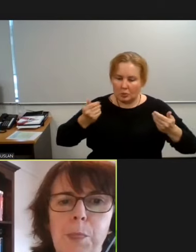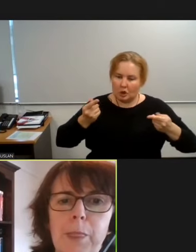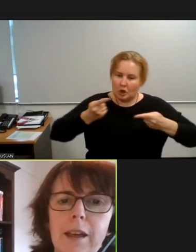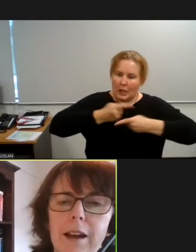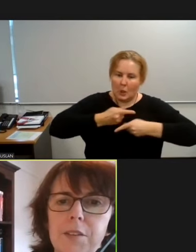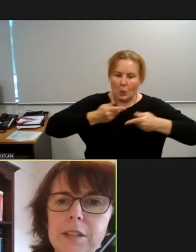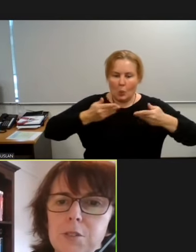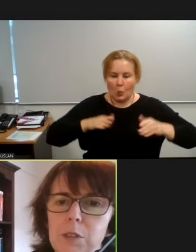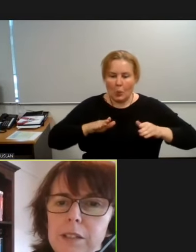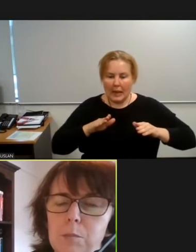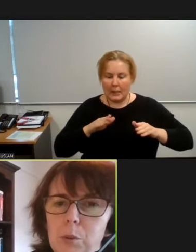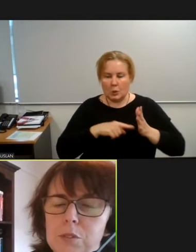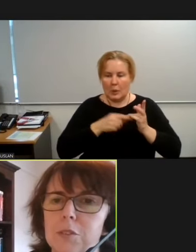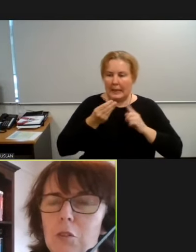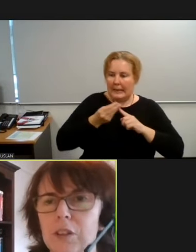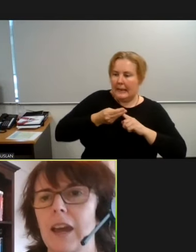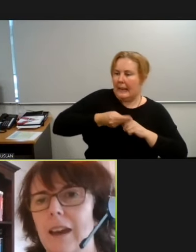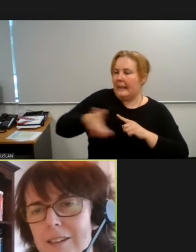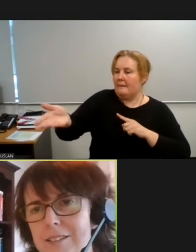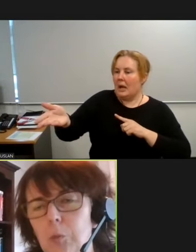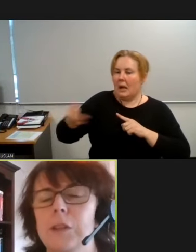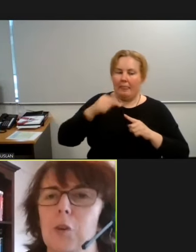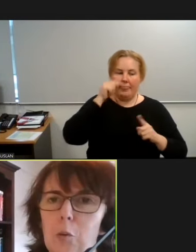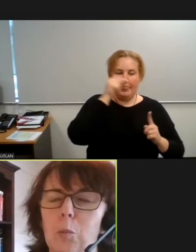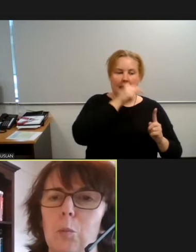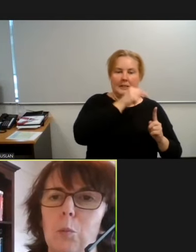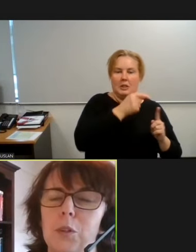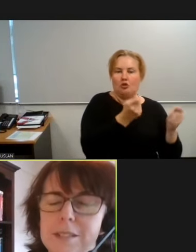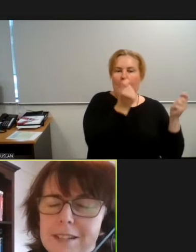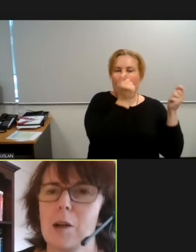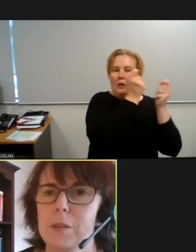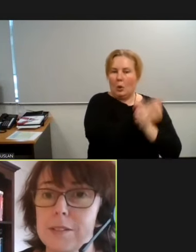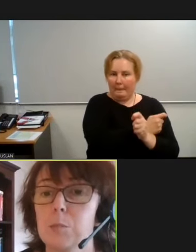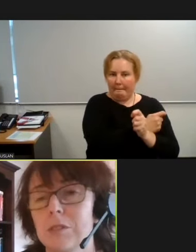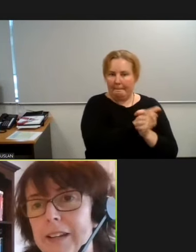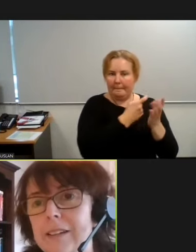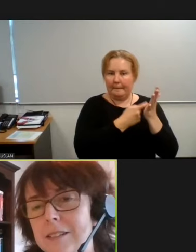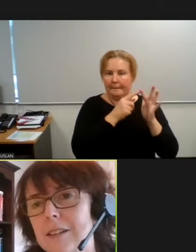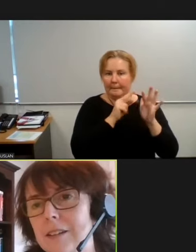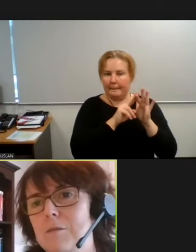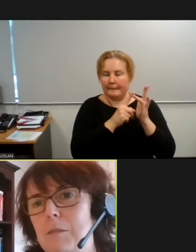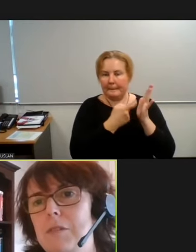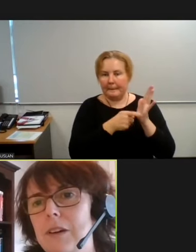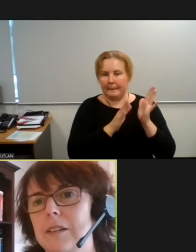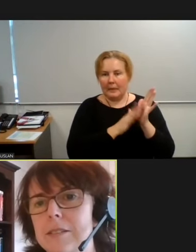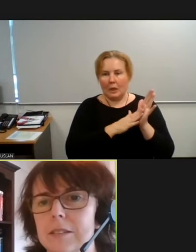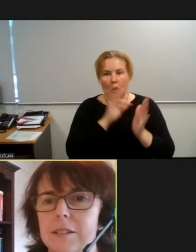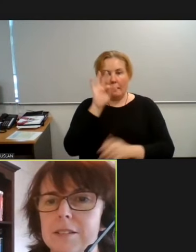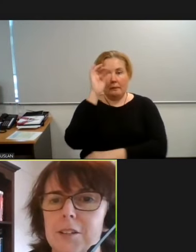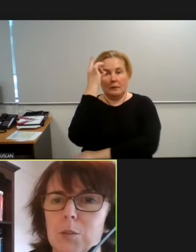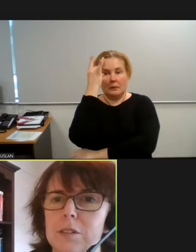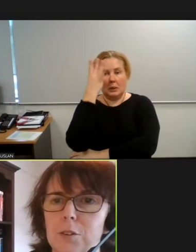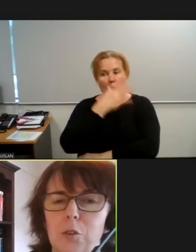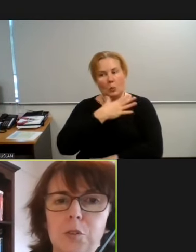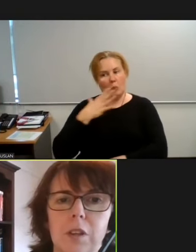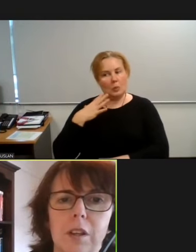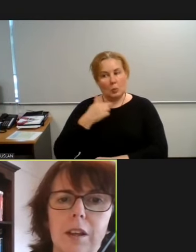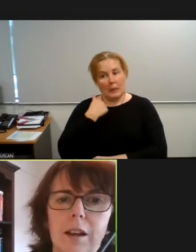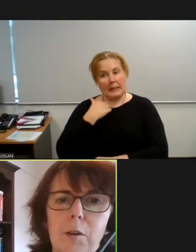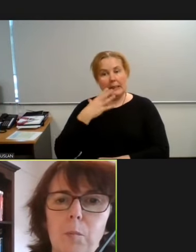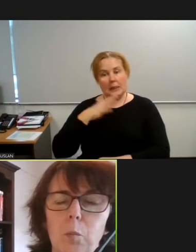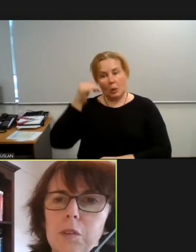reform, I think it's really important to not forget that we know what needs to happen to prevent family violence and sexual